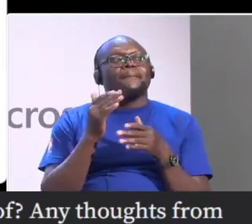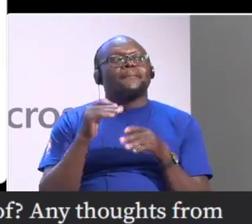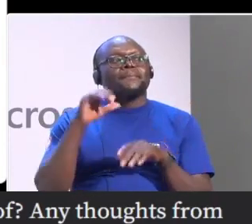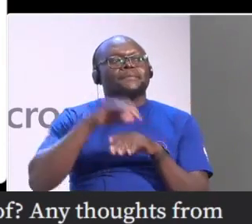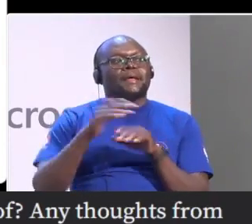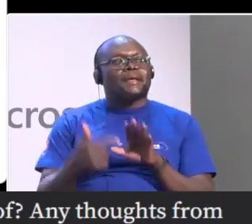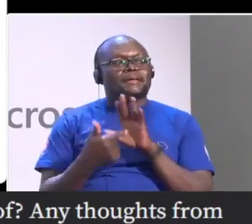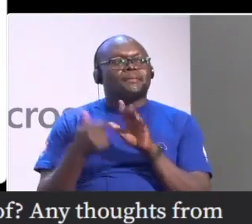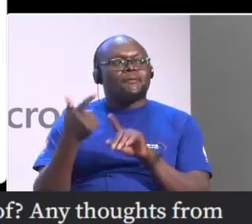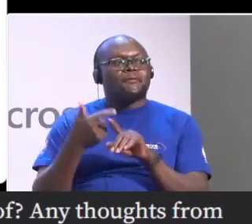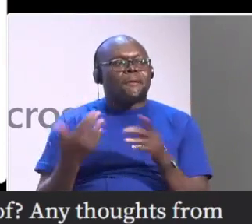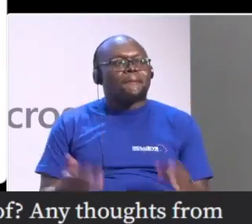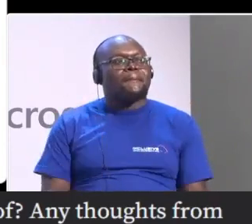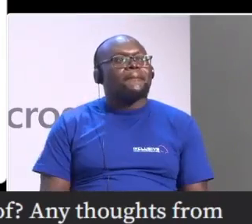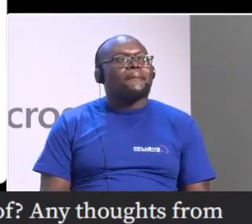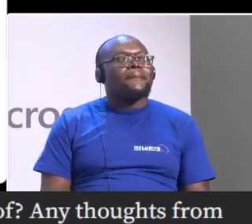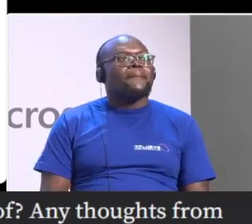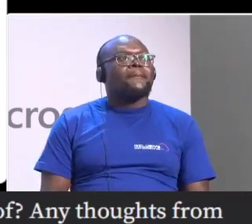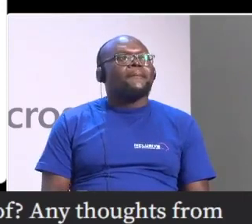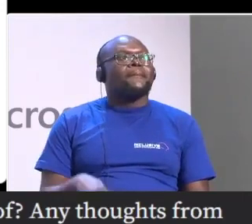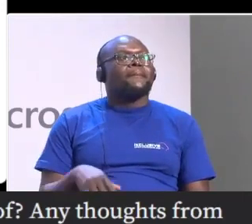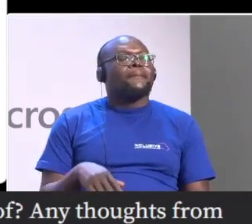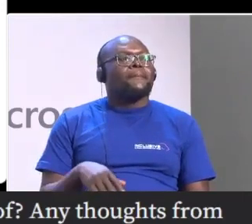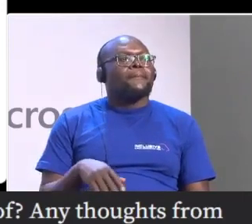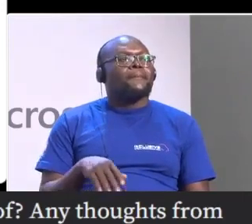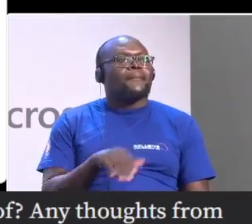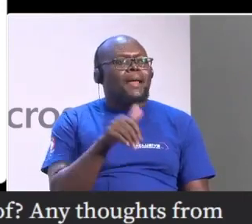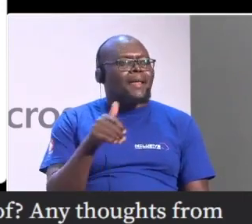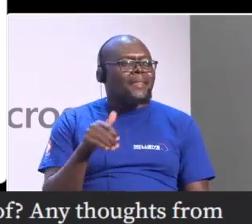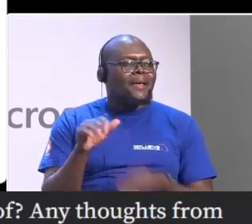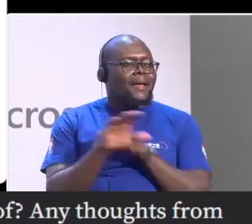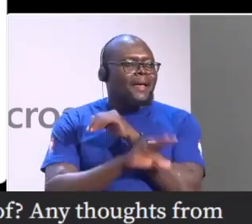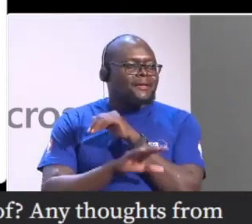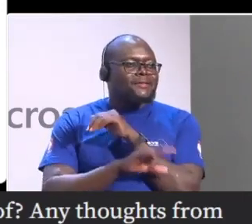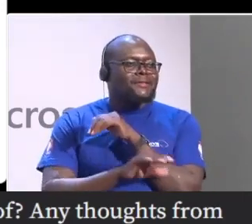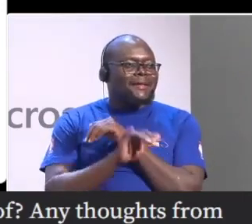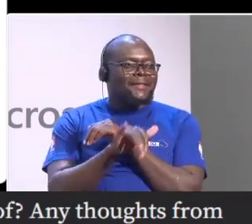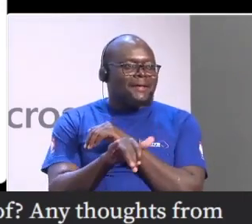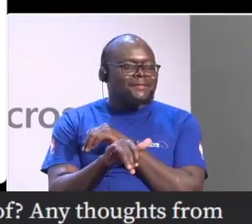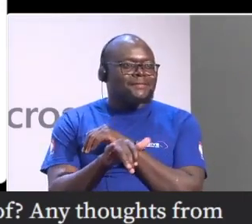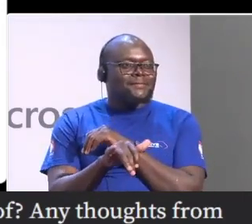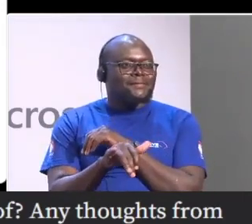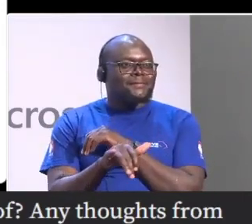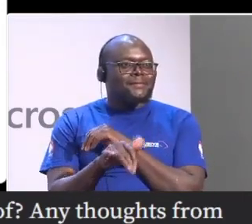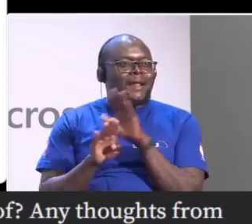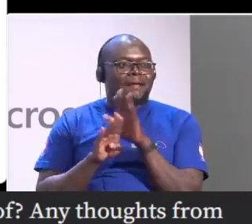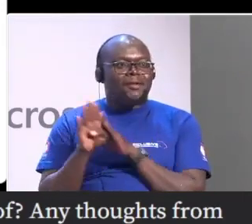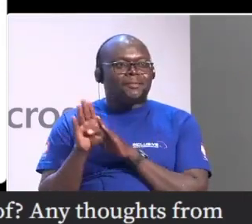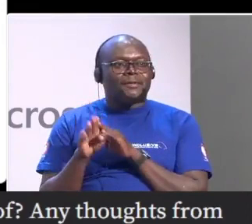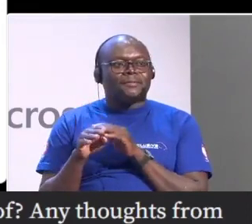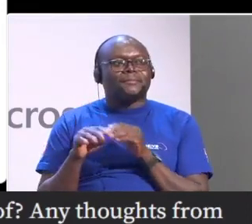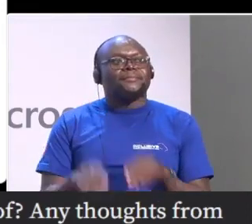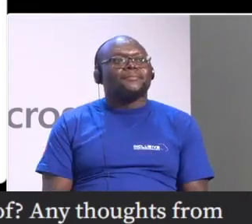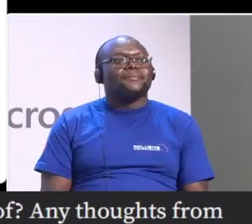examples from developed countries, but we are also thinking about